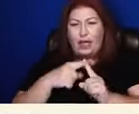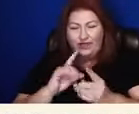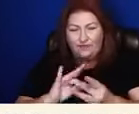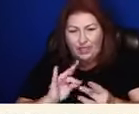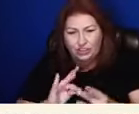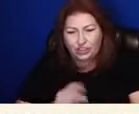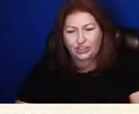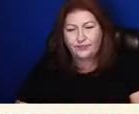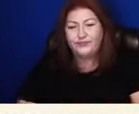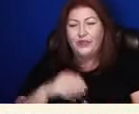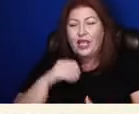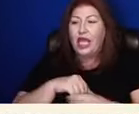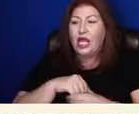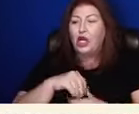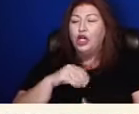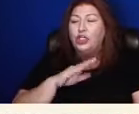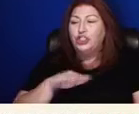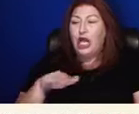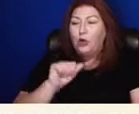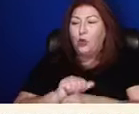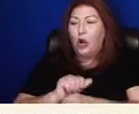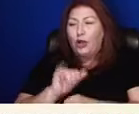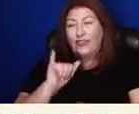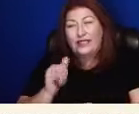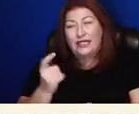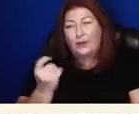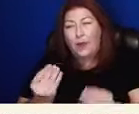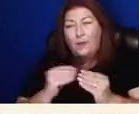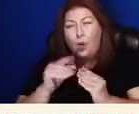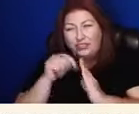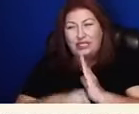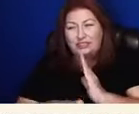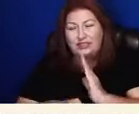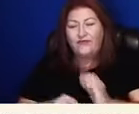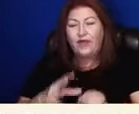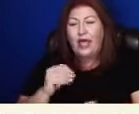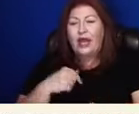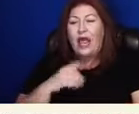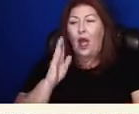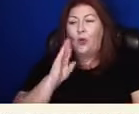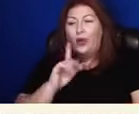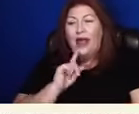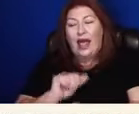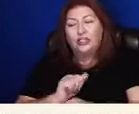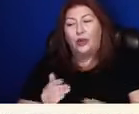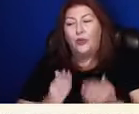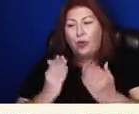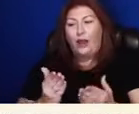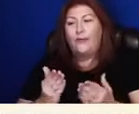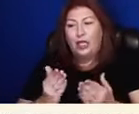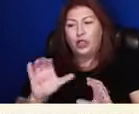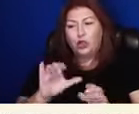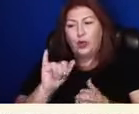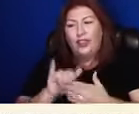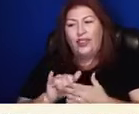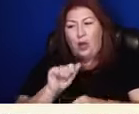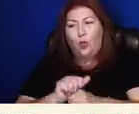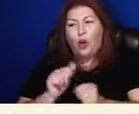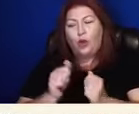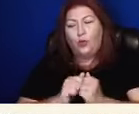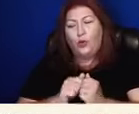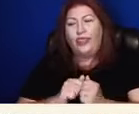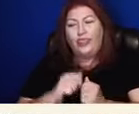Inner child work is one that is a little bit more intensive, and I would actually recommend doing this work with a